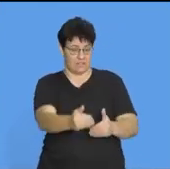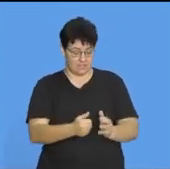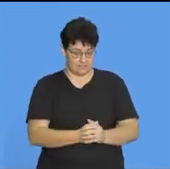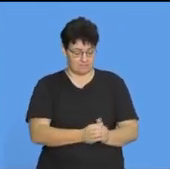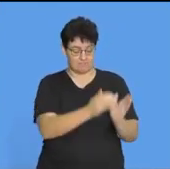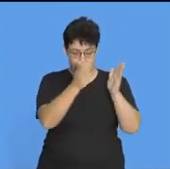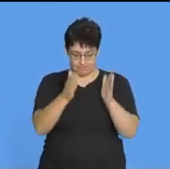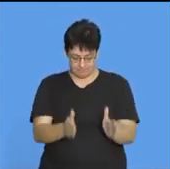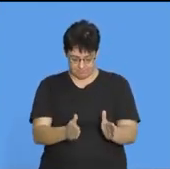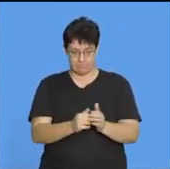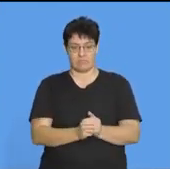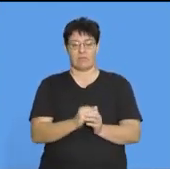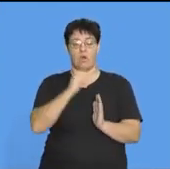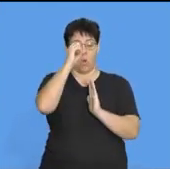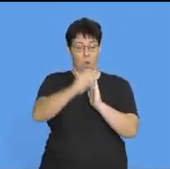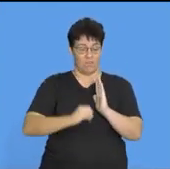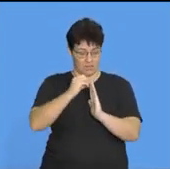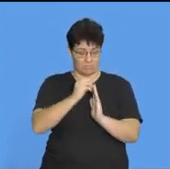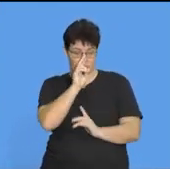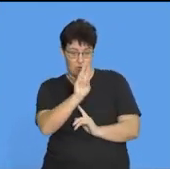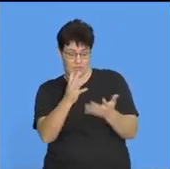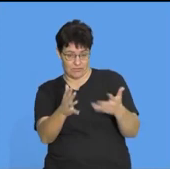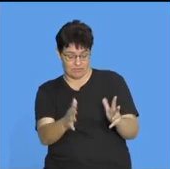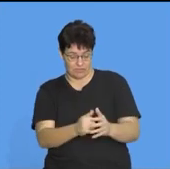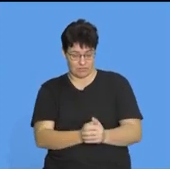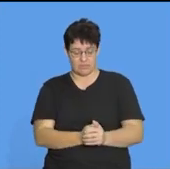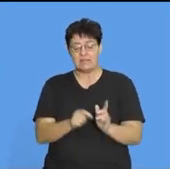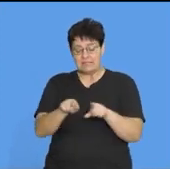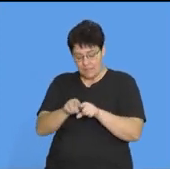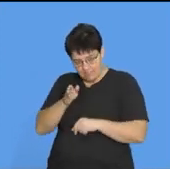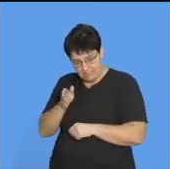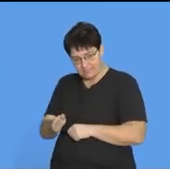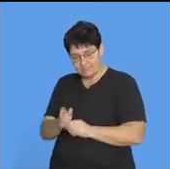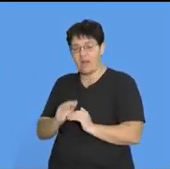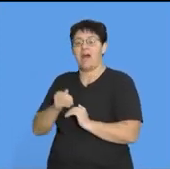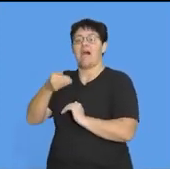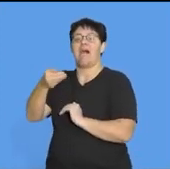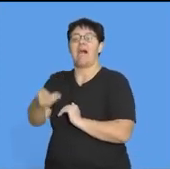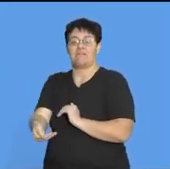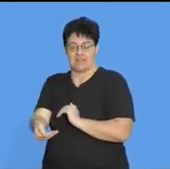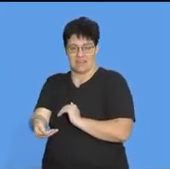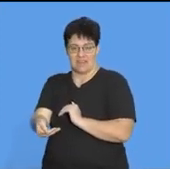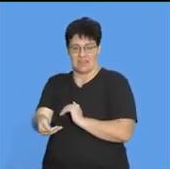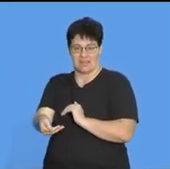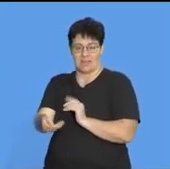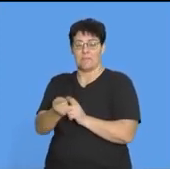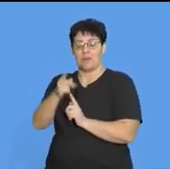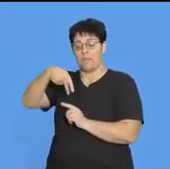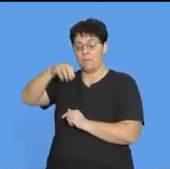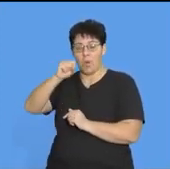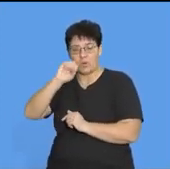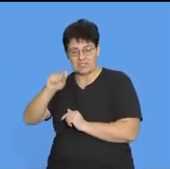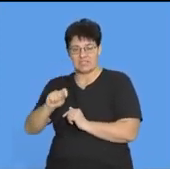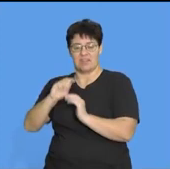have ovulation, which we've just looked at, as well as we see what happens after ovulation, and we call that the